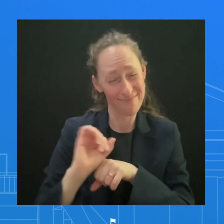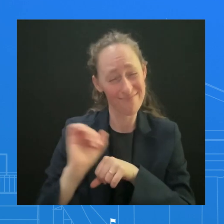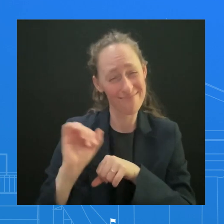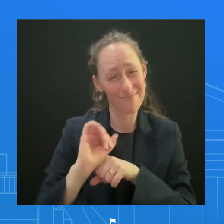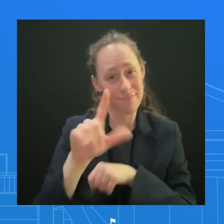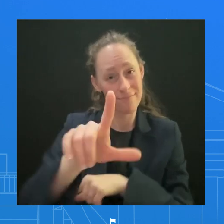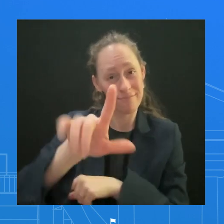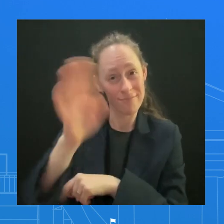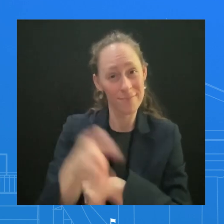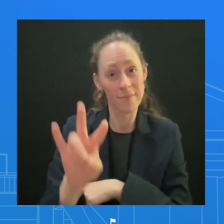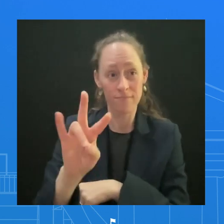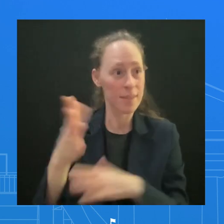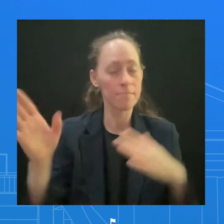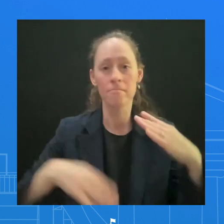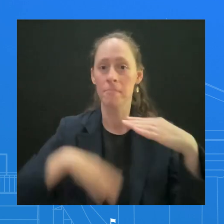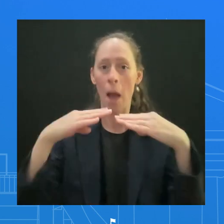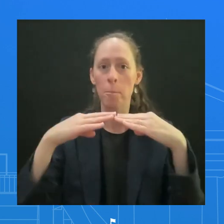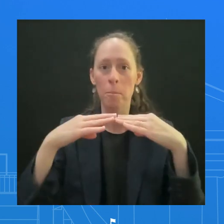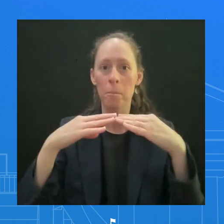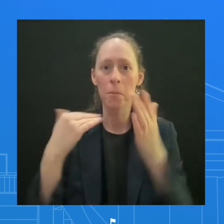Governor Shapiro's